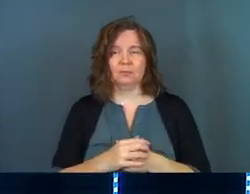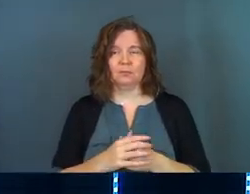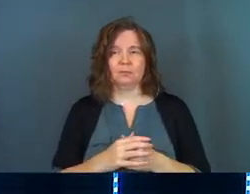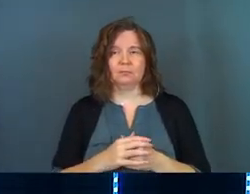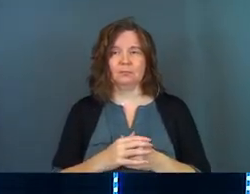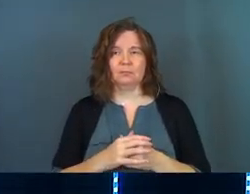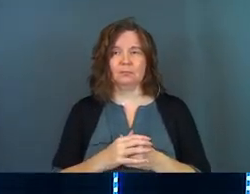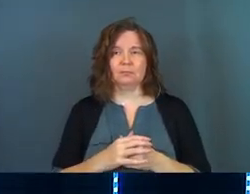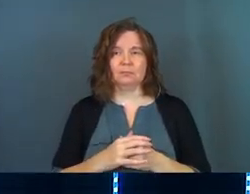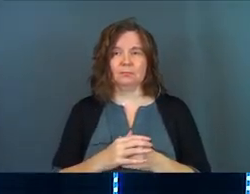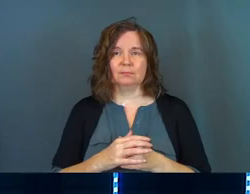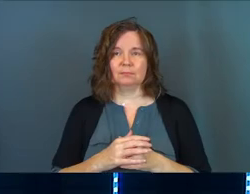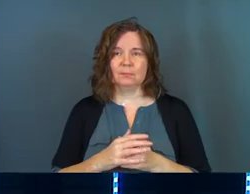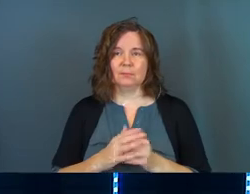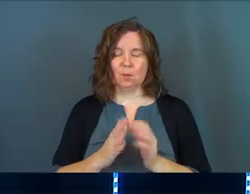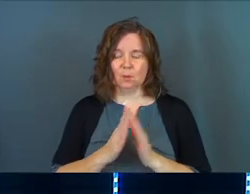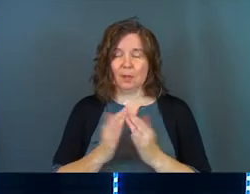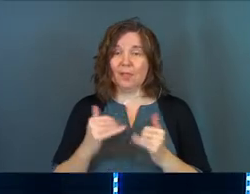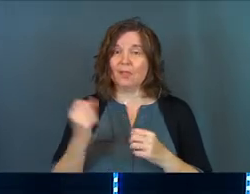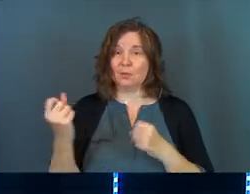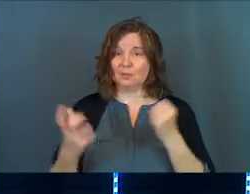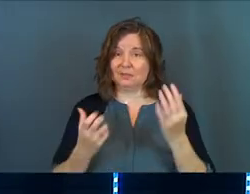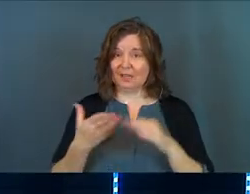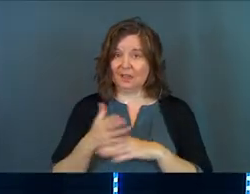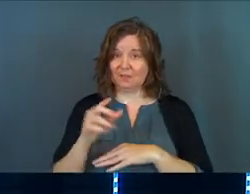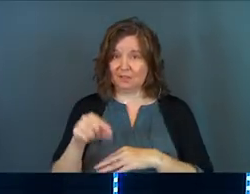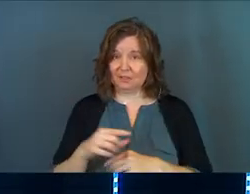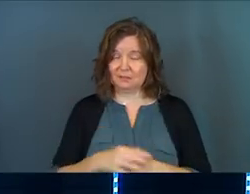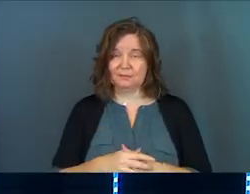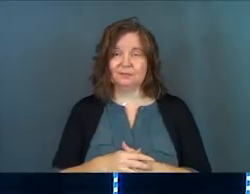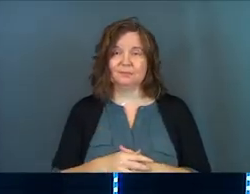Would you bow your heads, close your eyes, and then we'll sing after this.